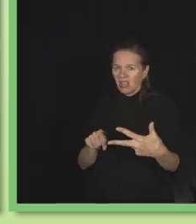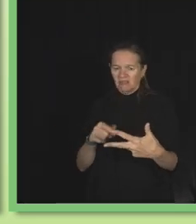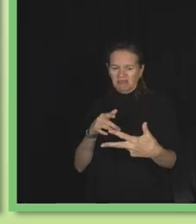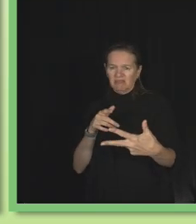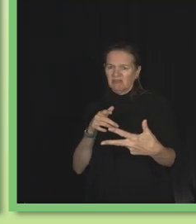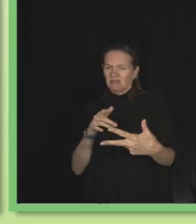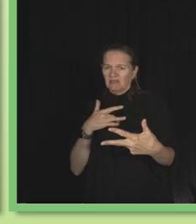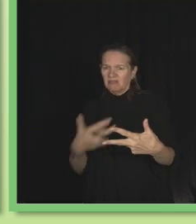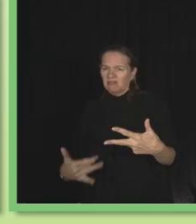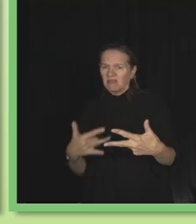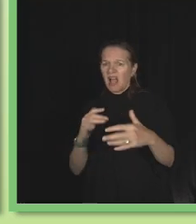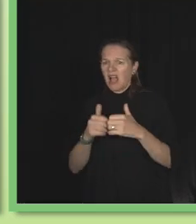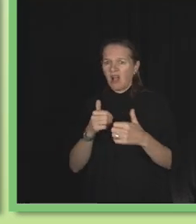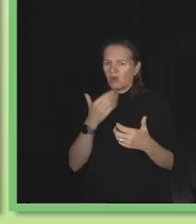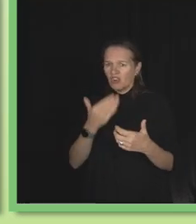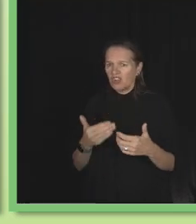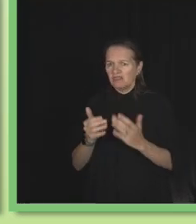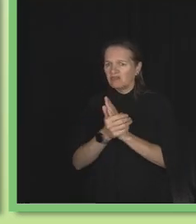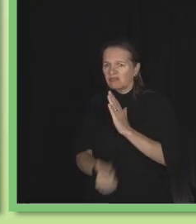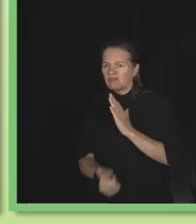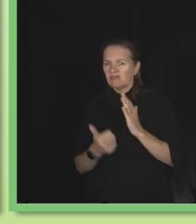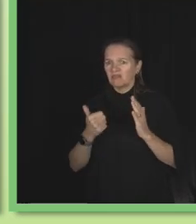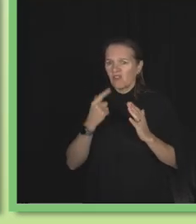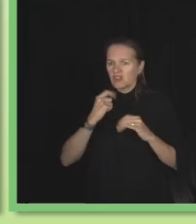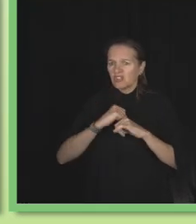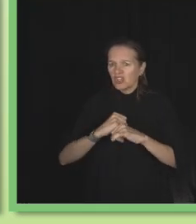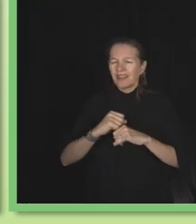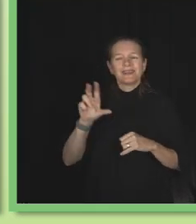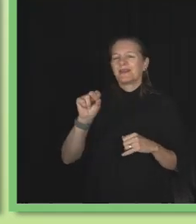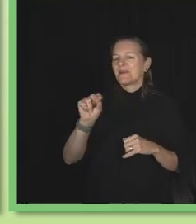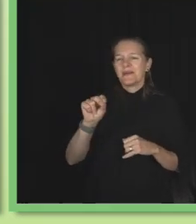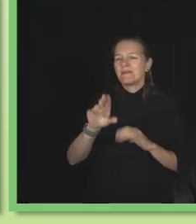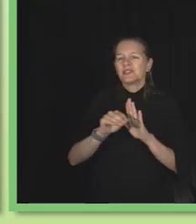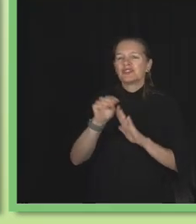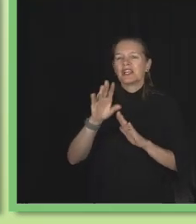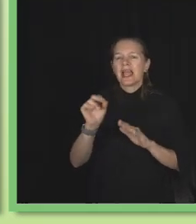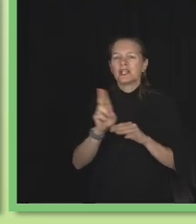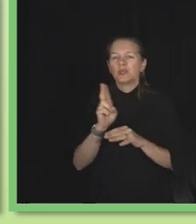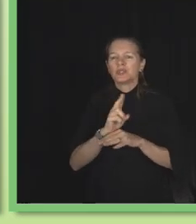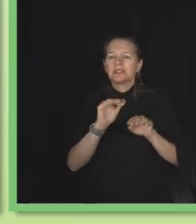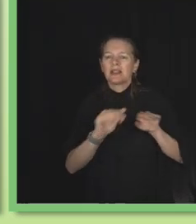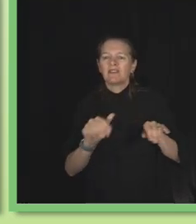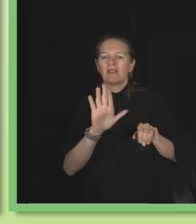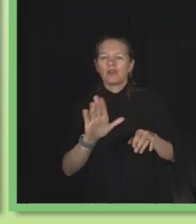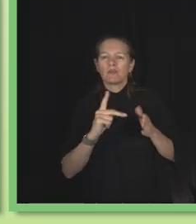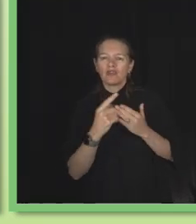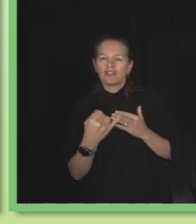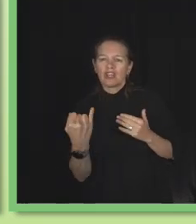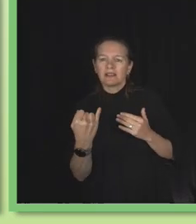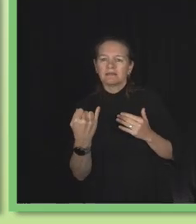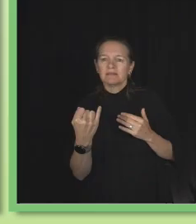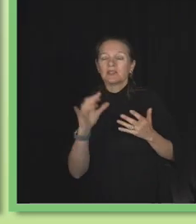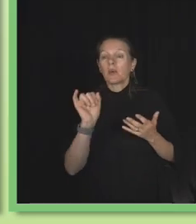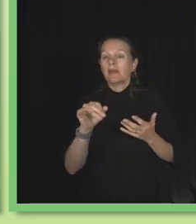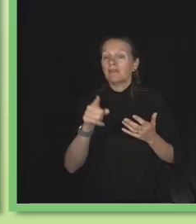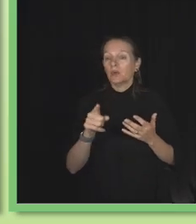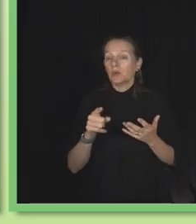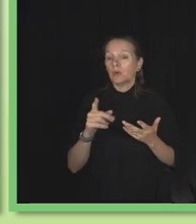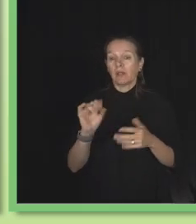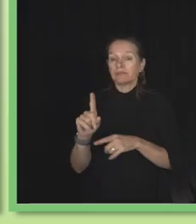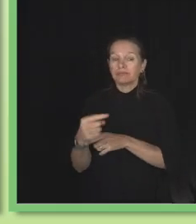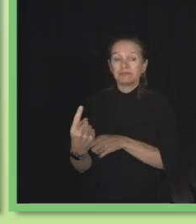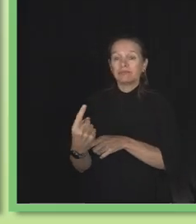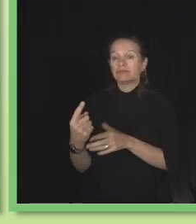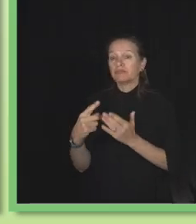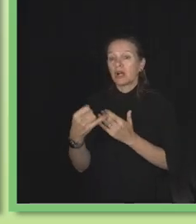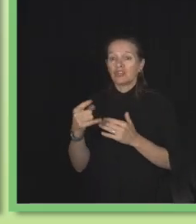at security? No. You pick based on the maturity and usage level of your project. So if you're a single maintainer project, you